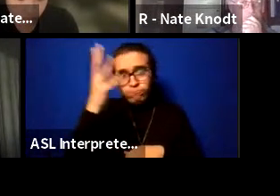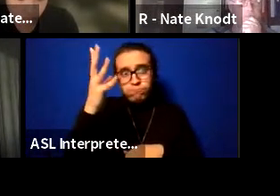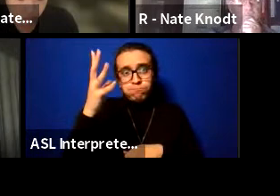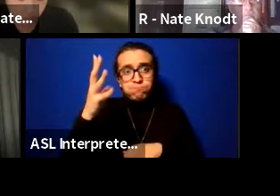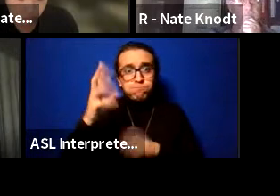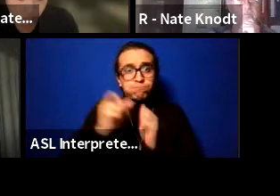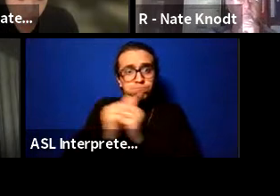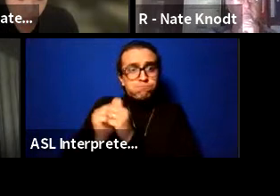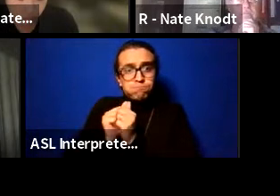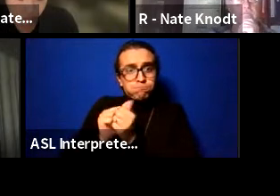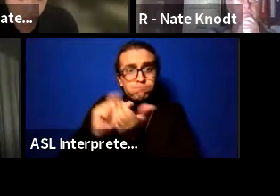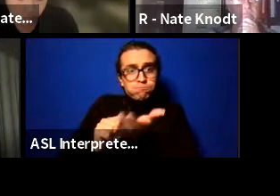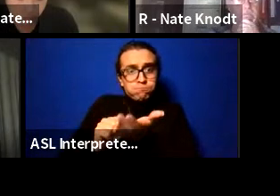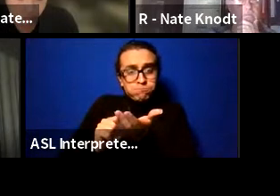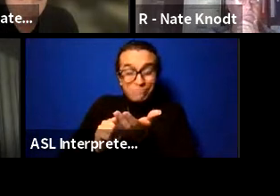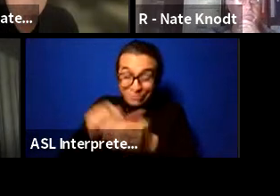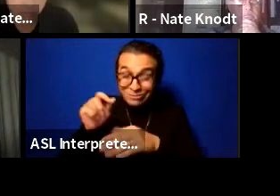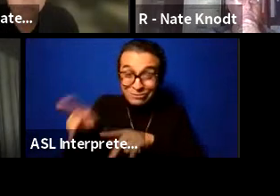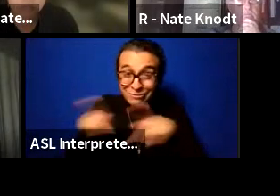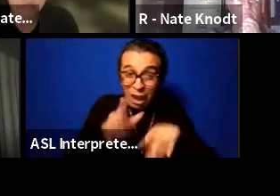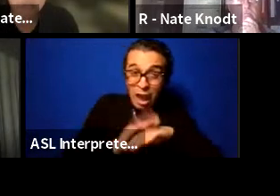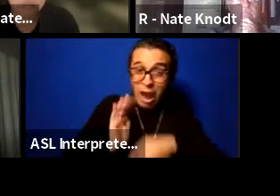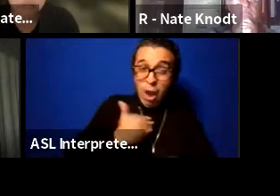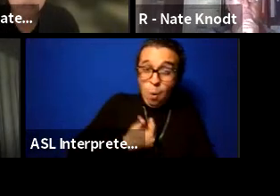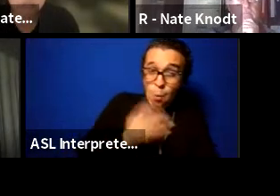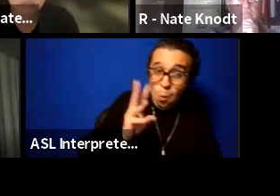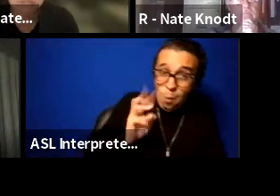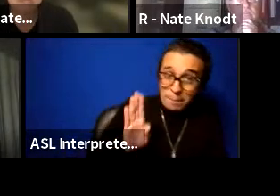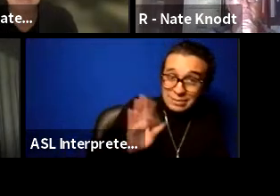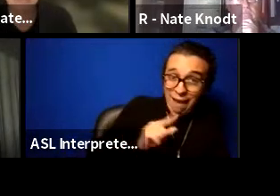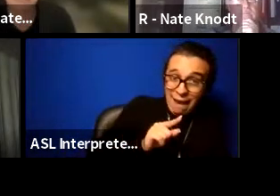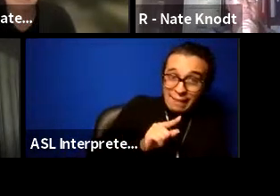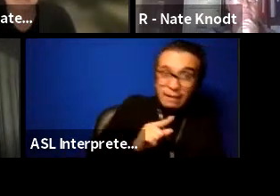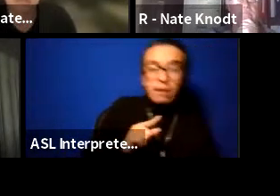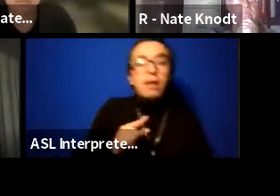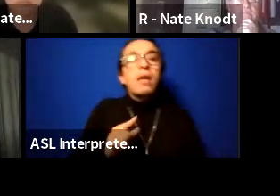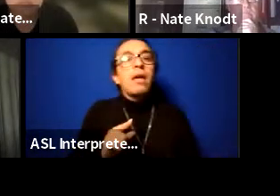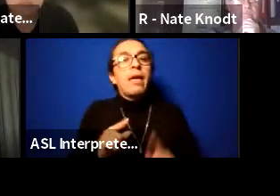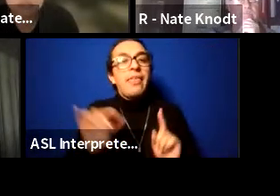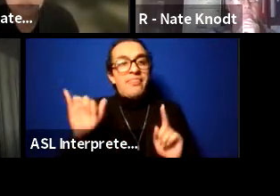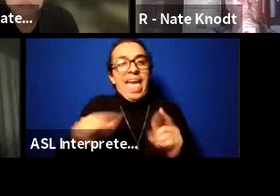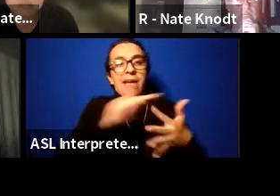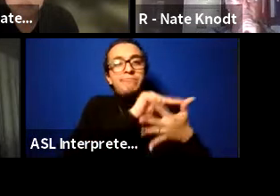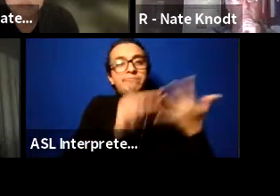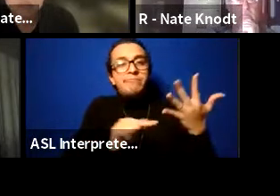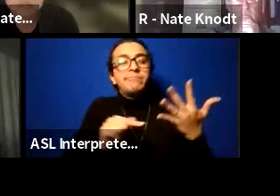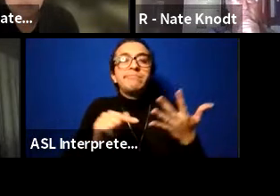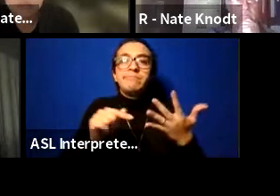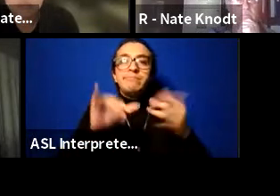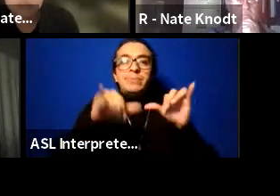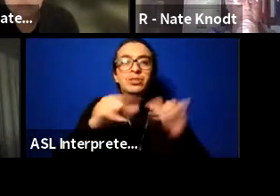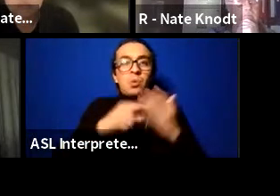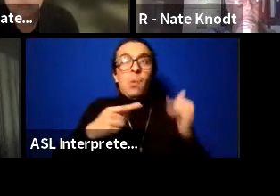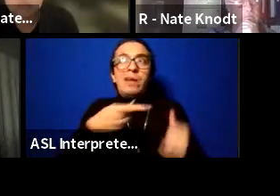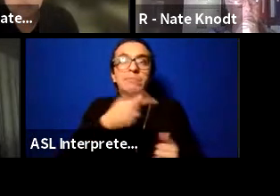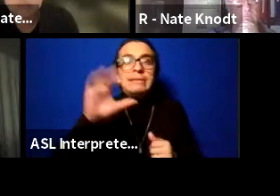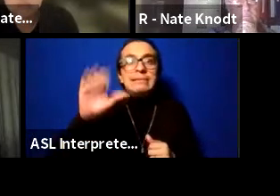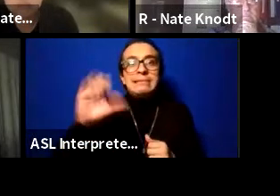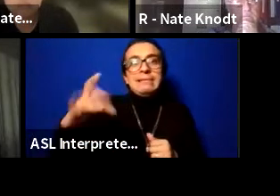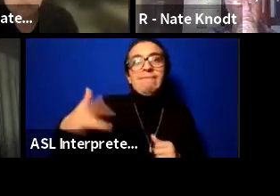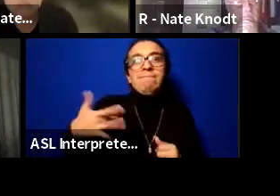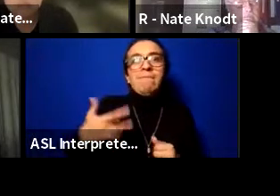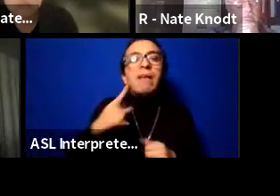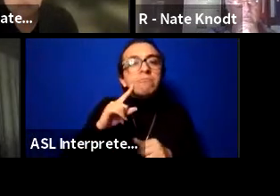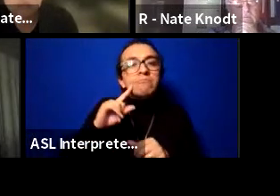shared on our website, were the ones that the CSC felt strongly needed a lot of like development